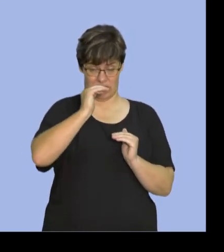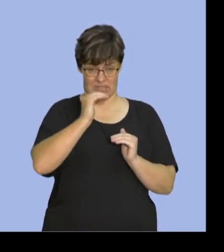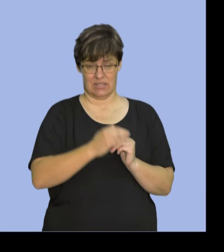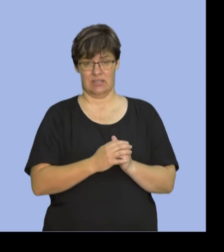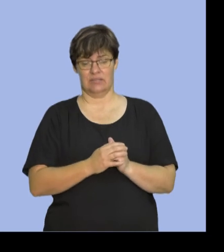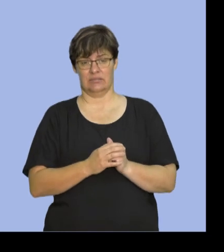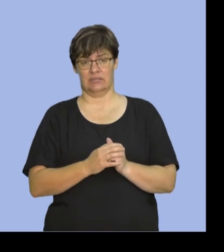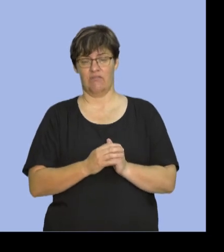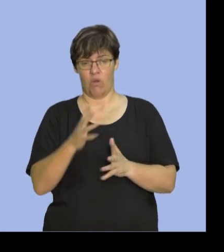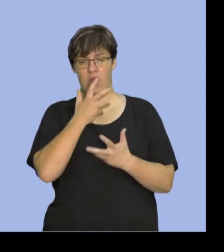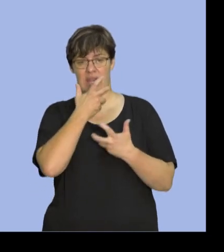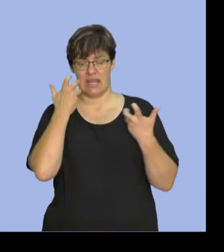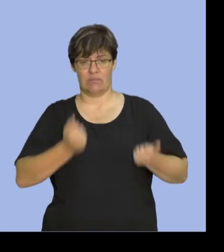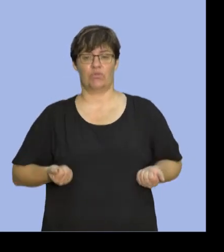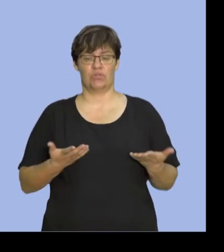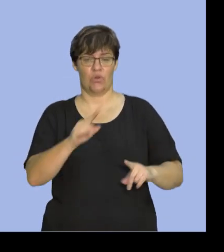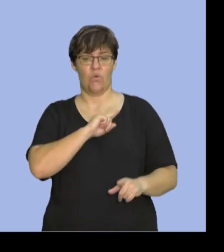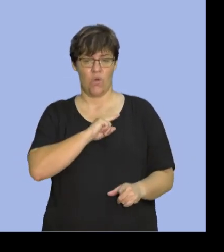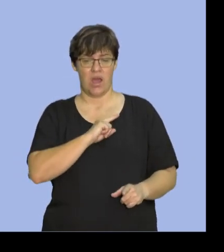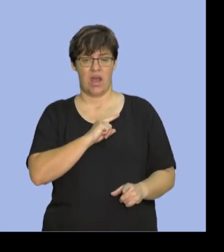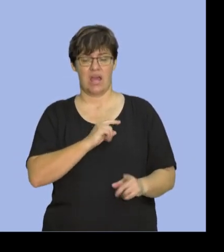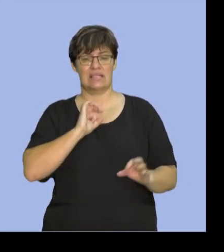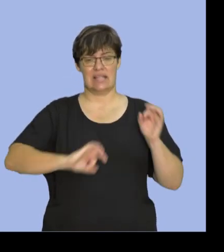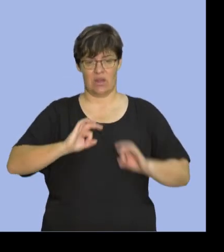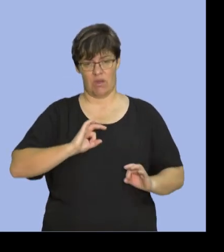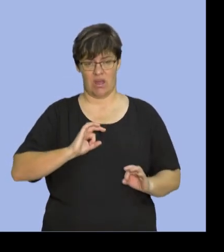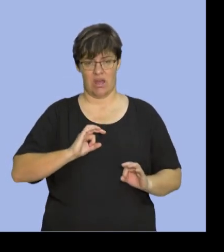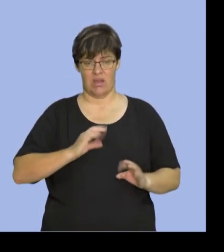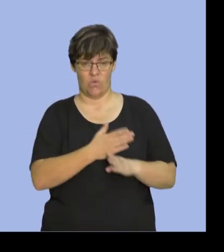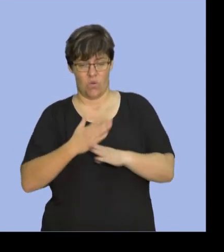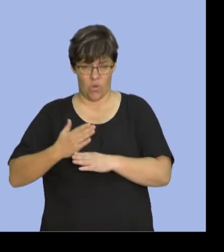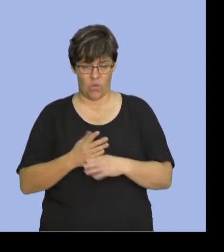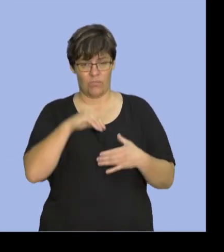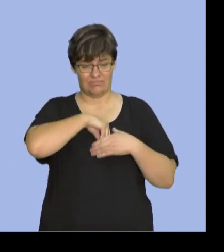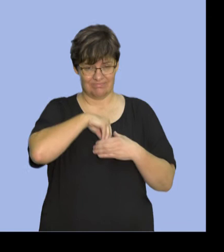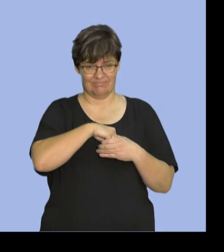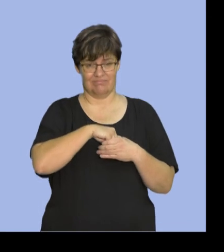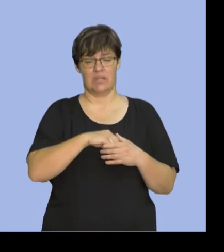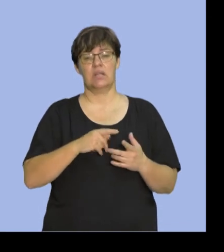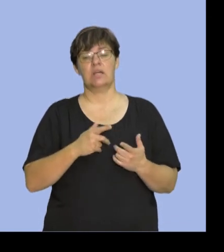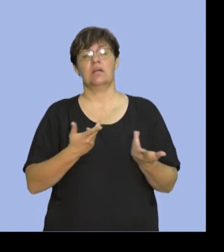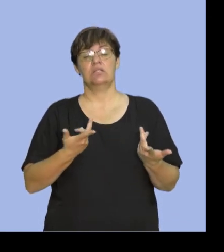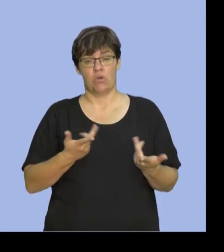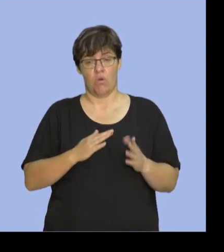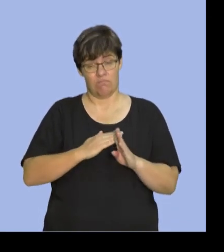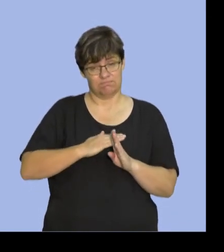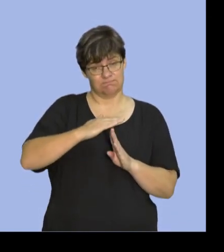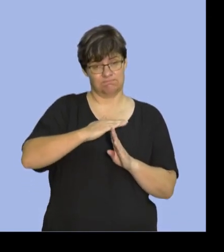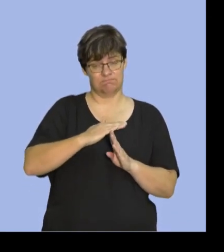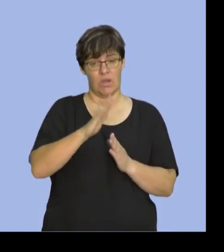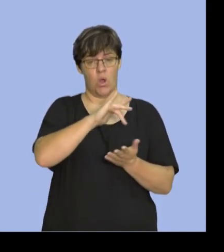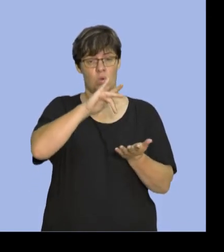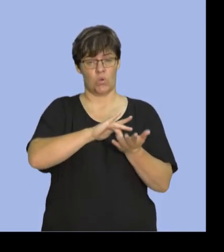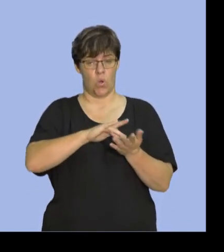is from the heat produced during cellular respiration in the mitochondria, and that heat increases the core temperature